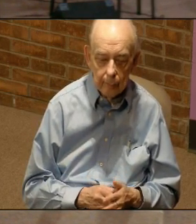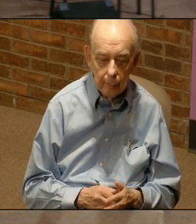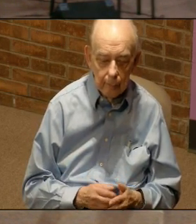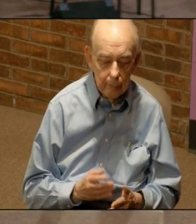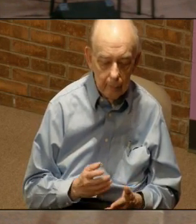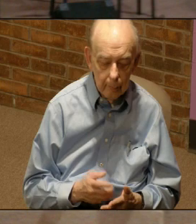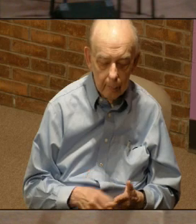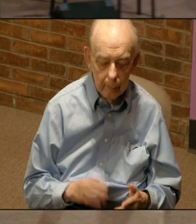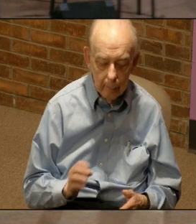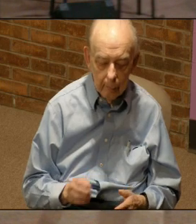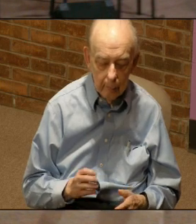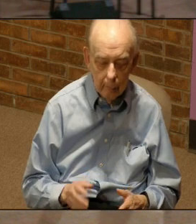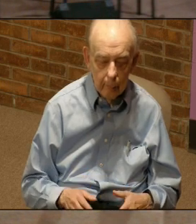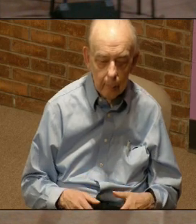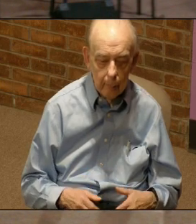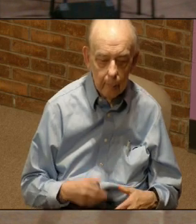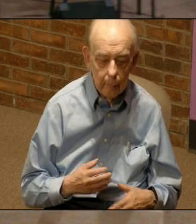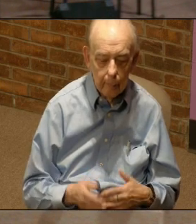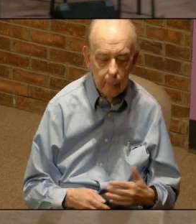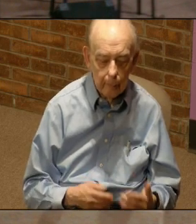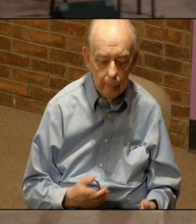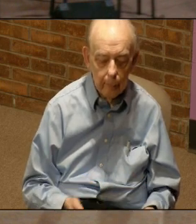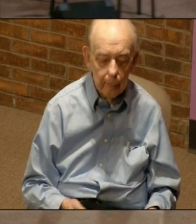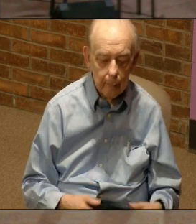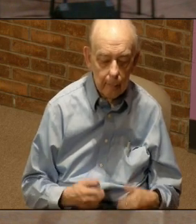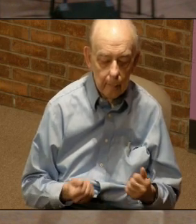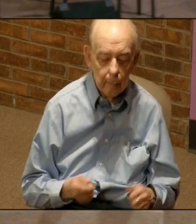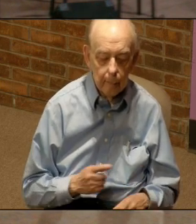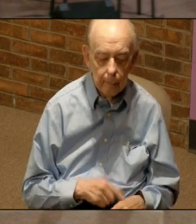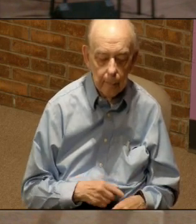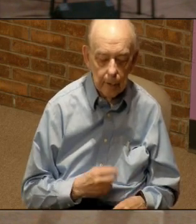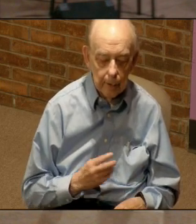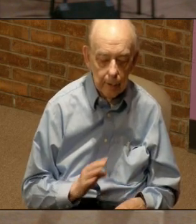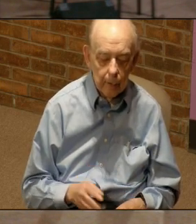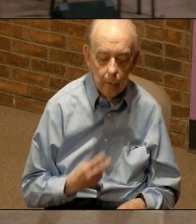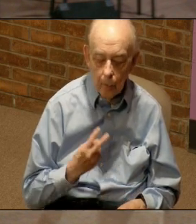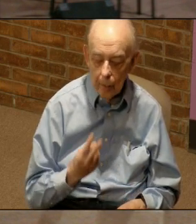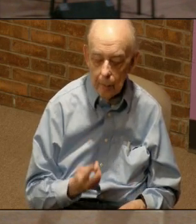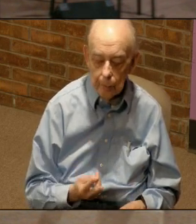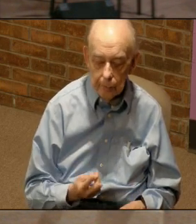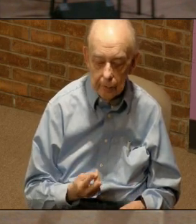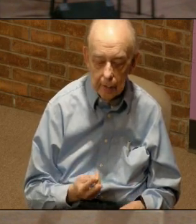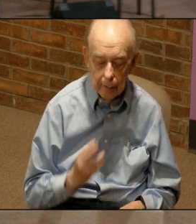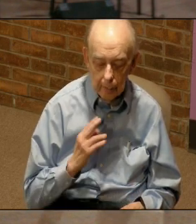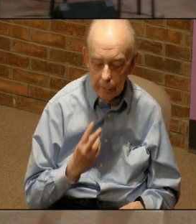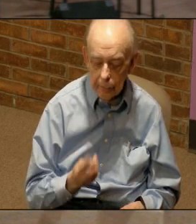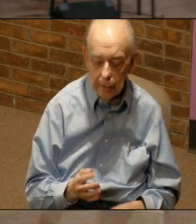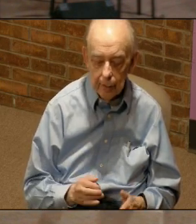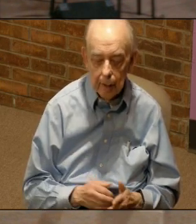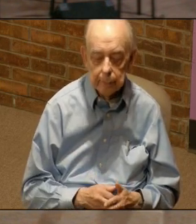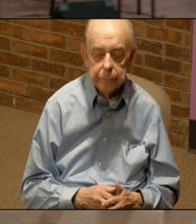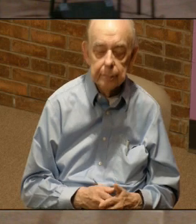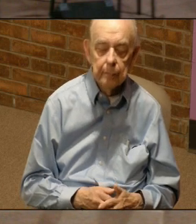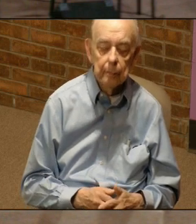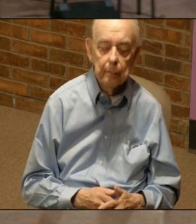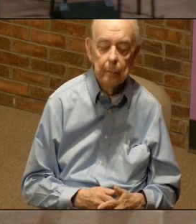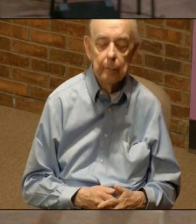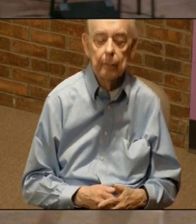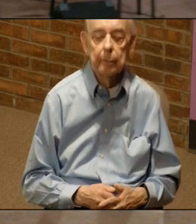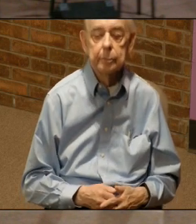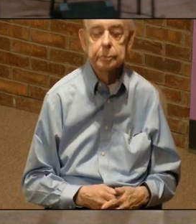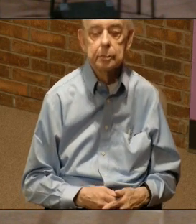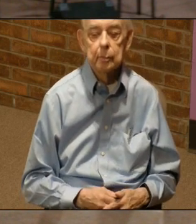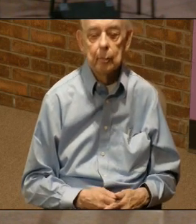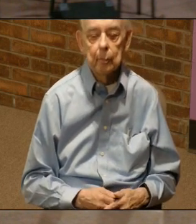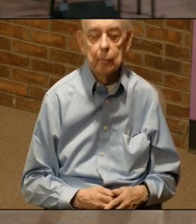Whatever generation is alive at the time is going to see it. Okay? And